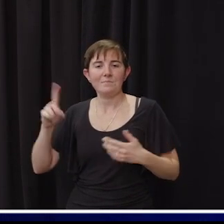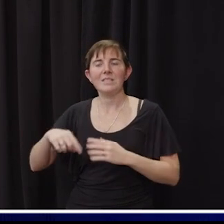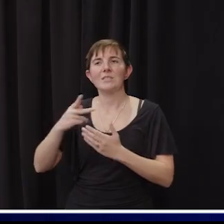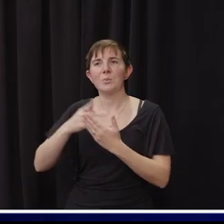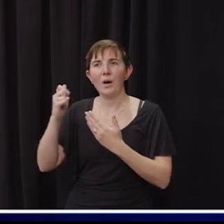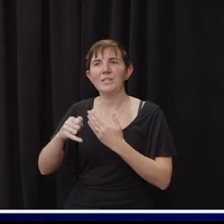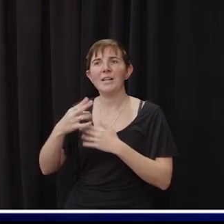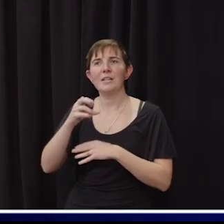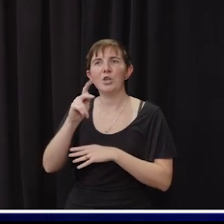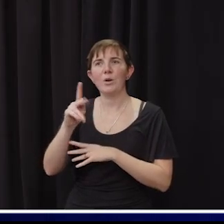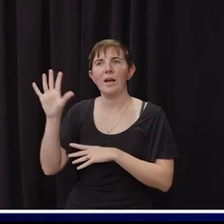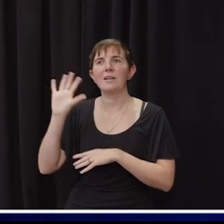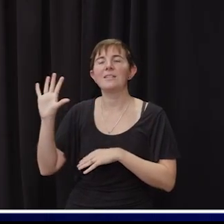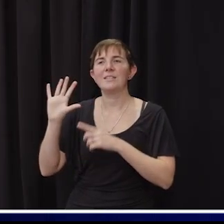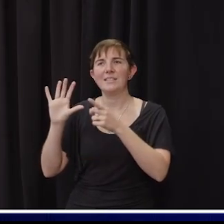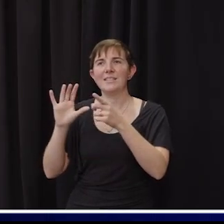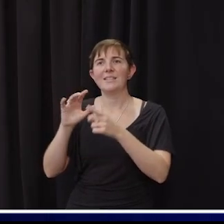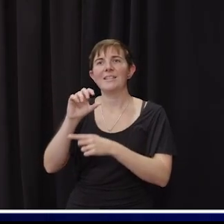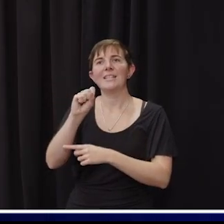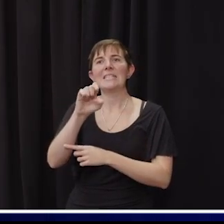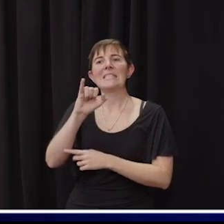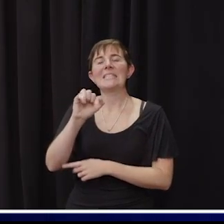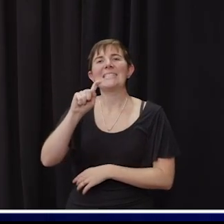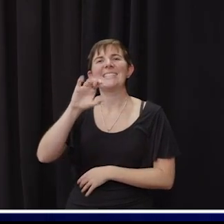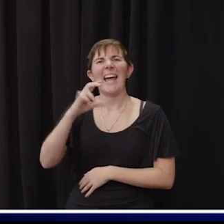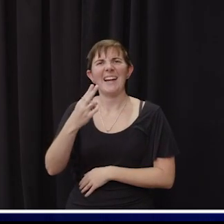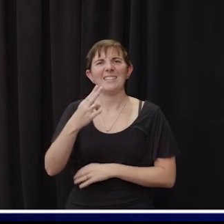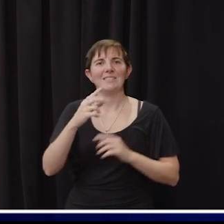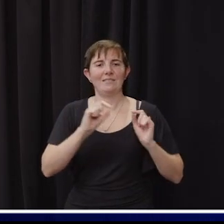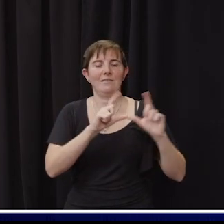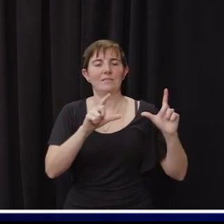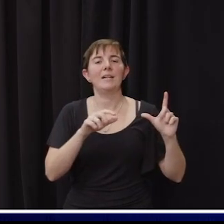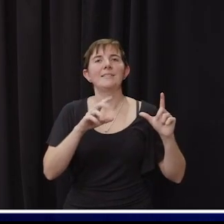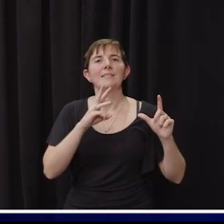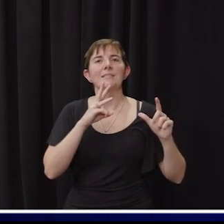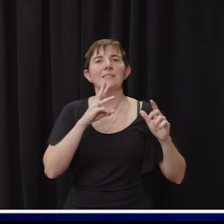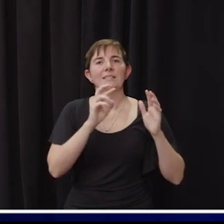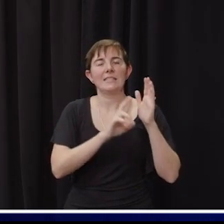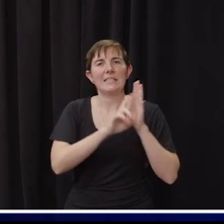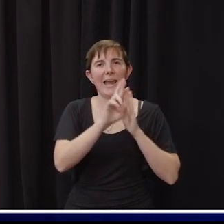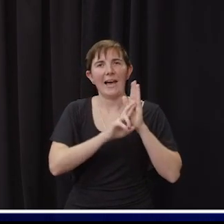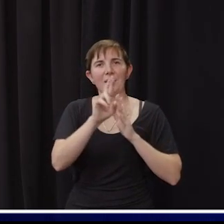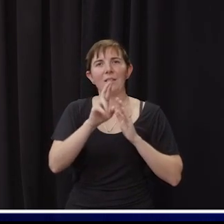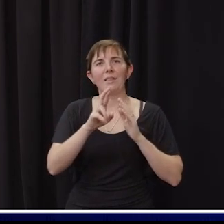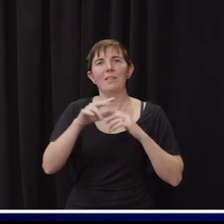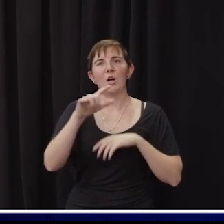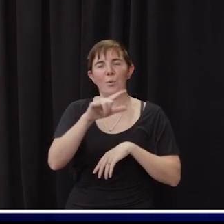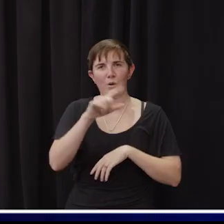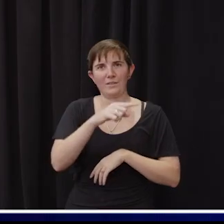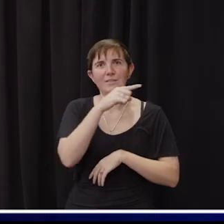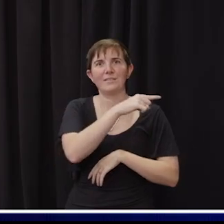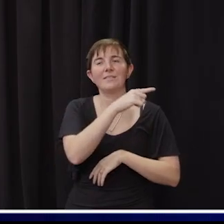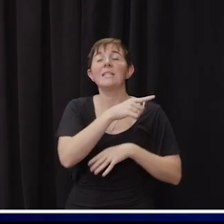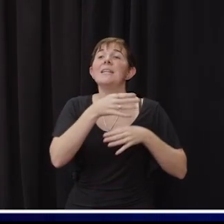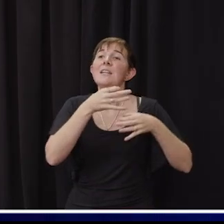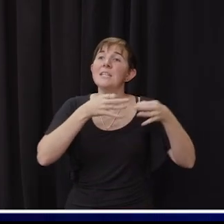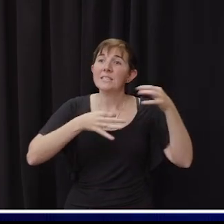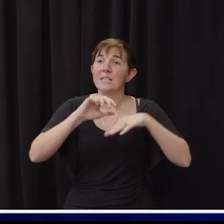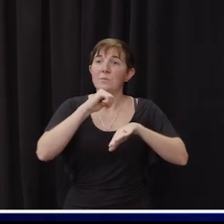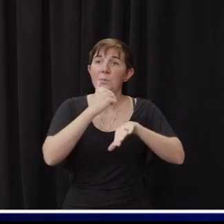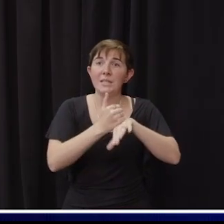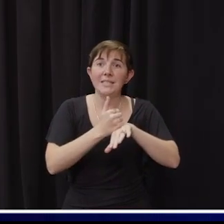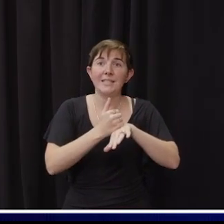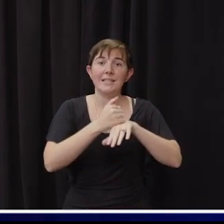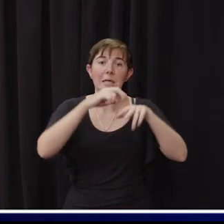did at CTEC, that's the Seattle airport. And instead of putting in